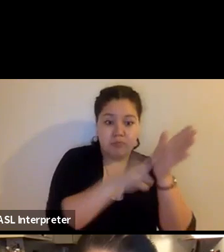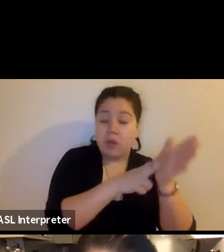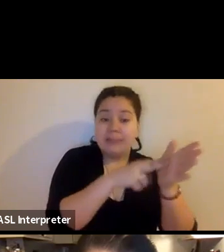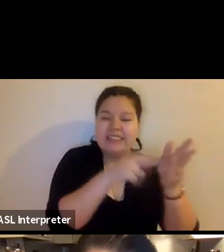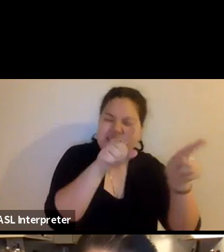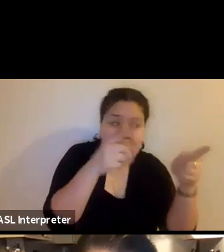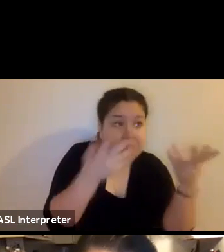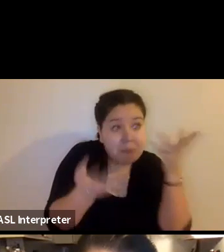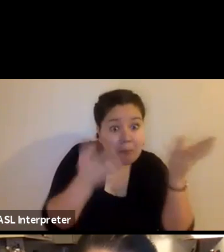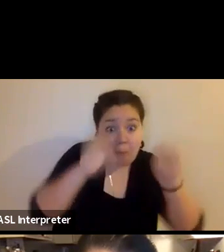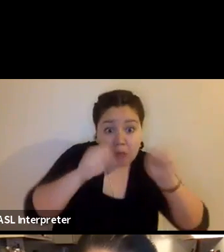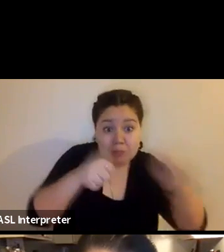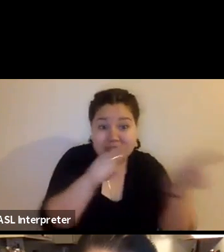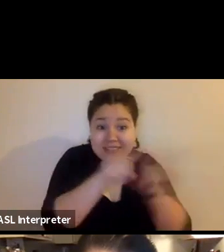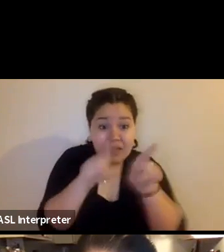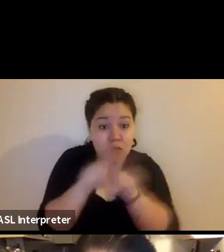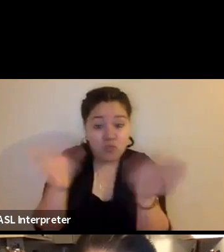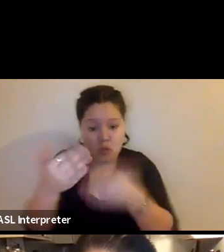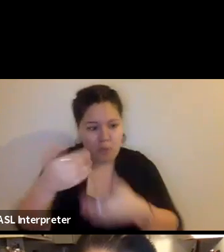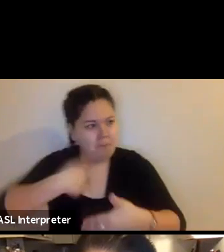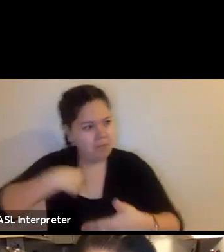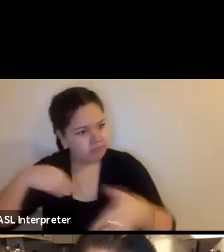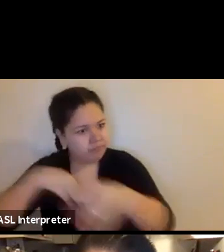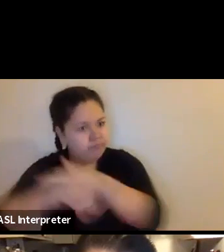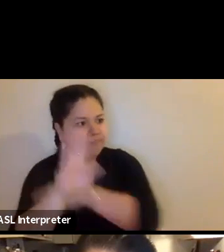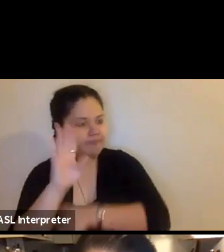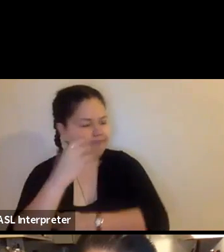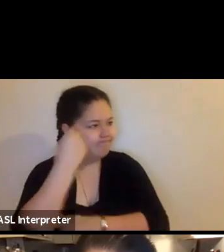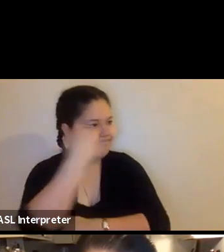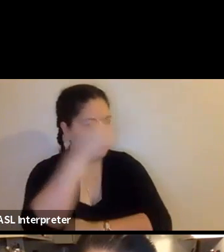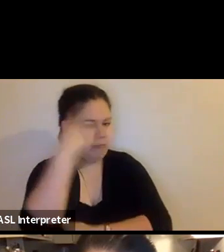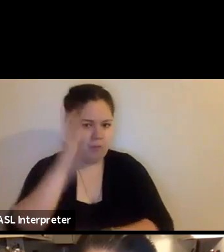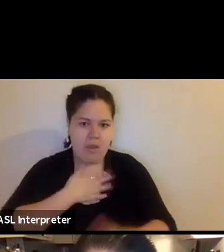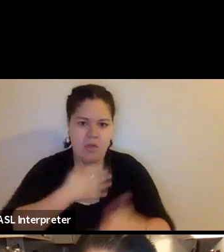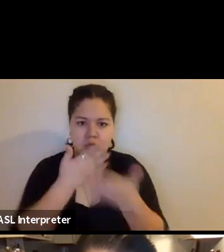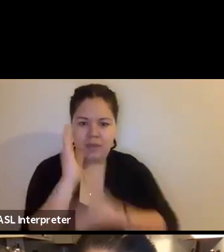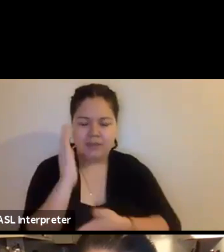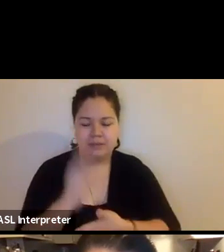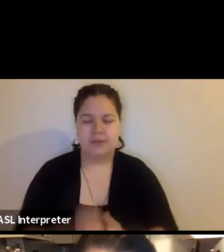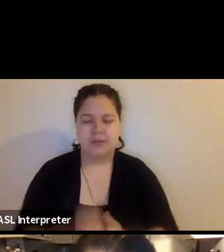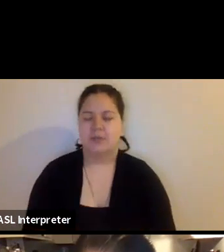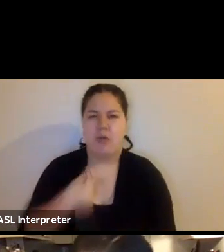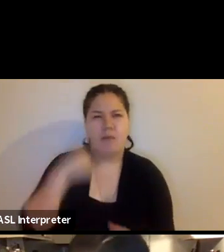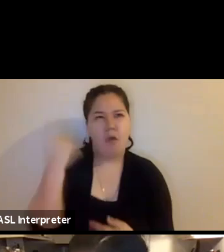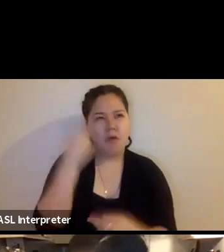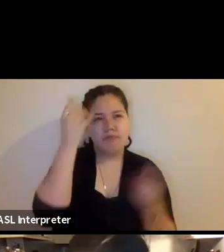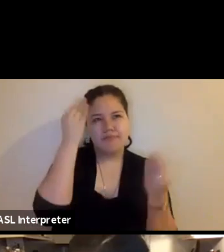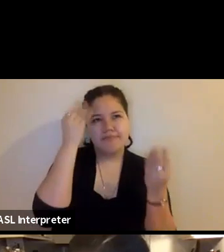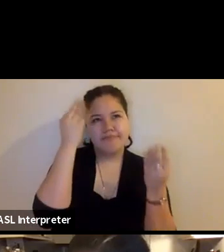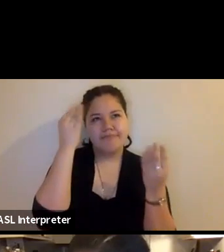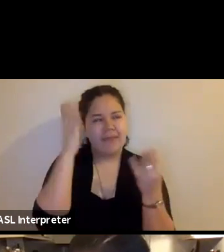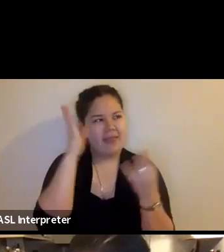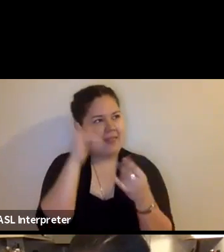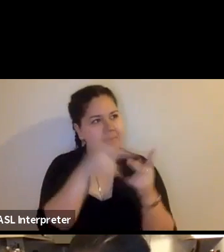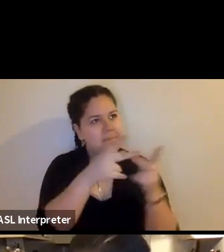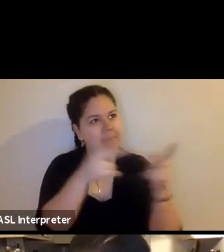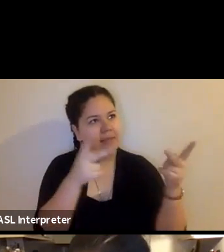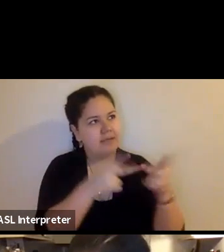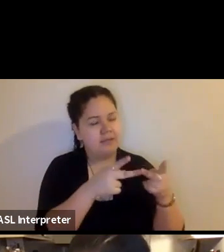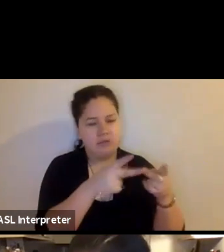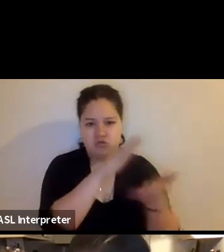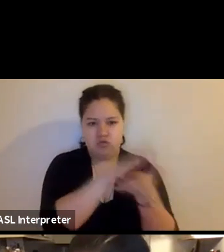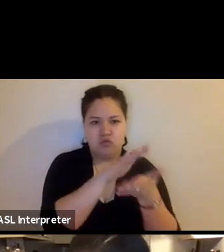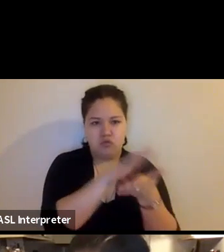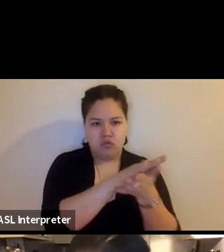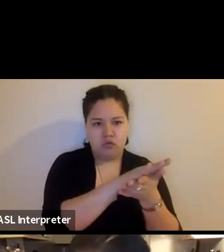the violence on Indigenous bodies as they walk by that house every day, which is now the School of Graduate Studies at U of